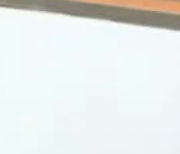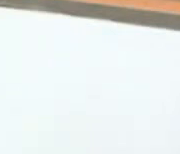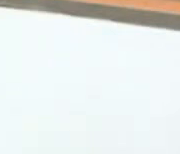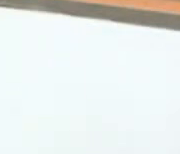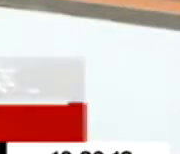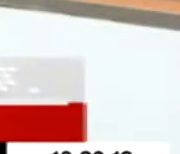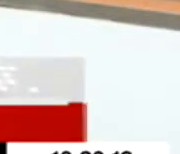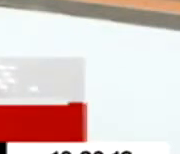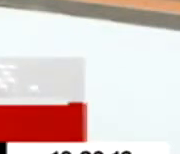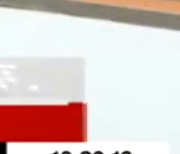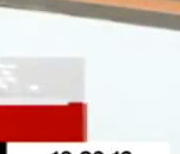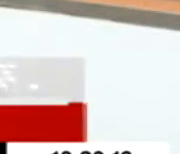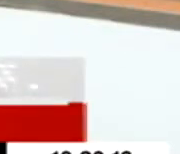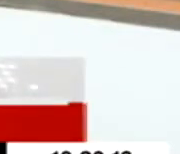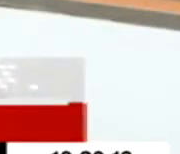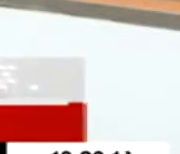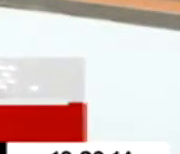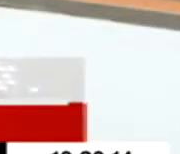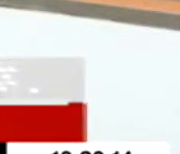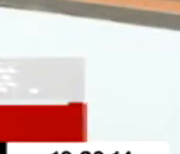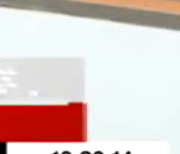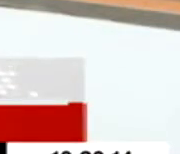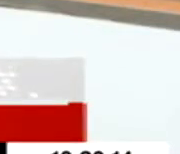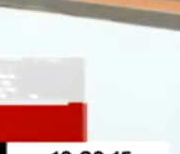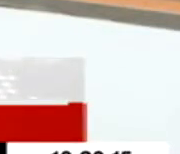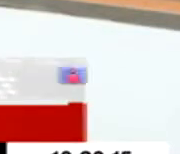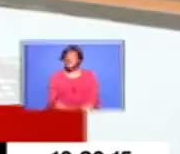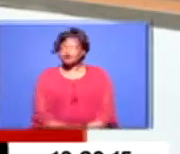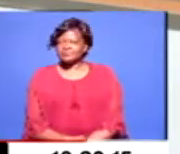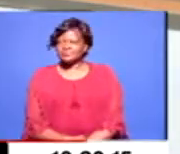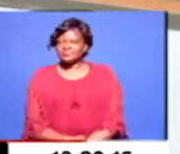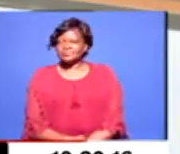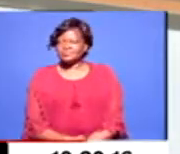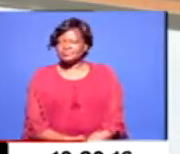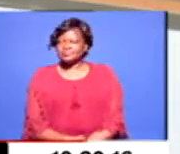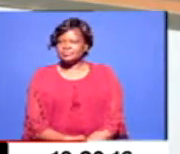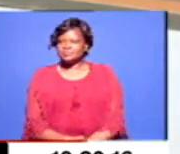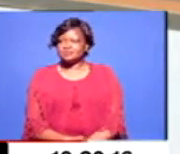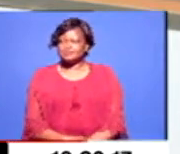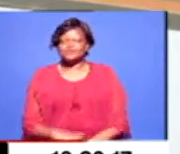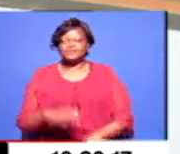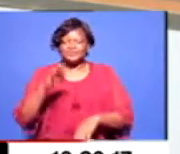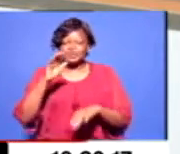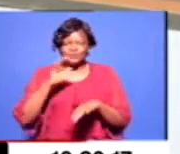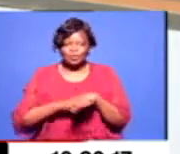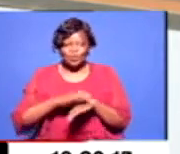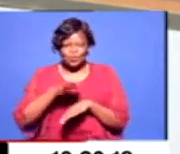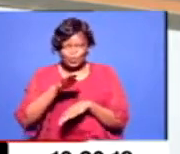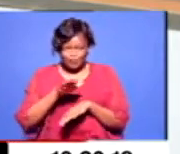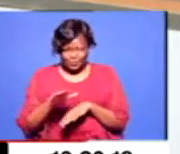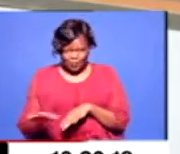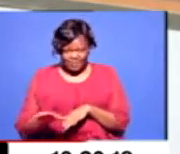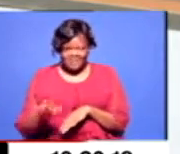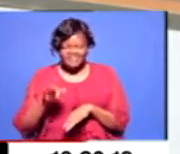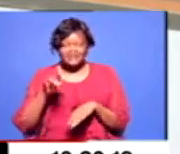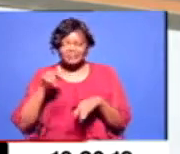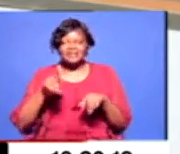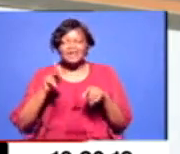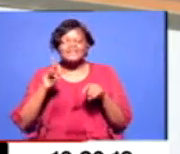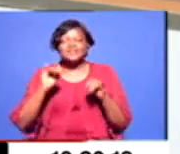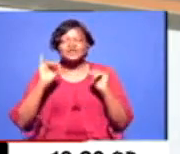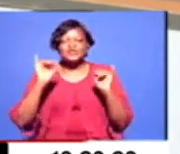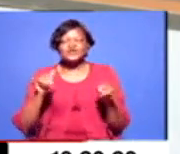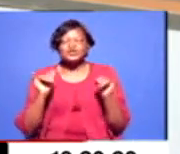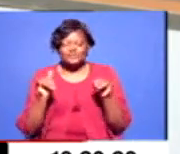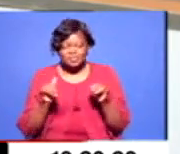This is indeed the fourth day of the fifth month 2022. Good morning. This is KBC News Check. And before we begin,